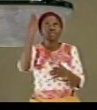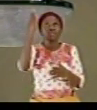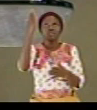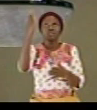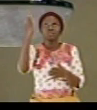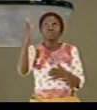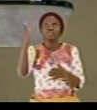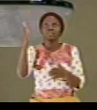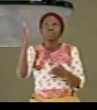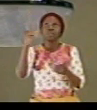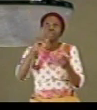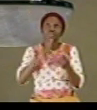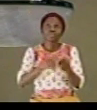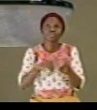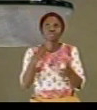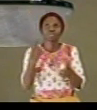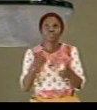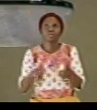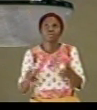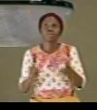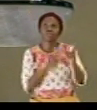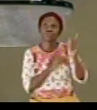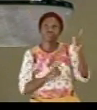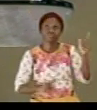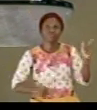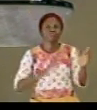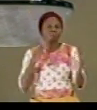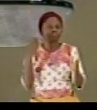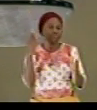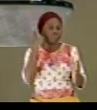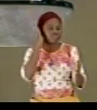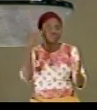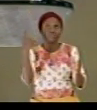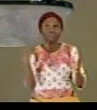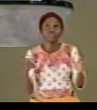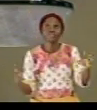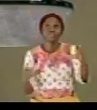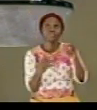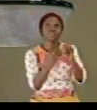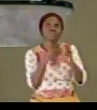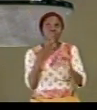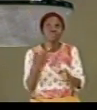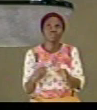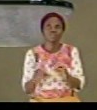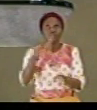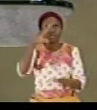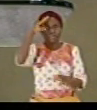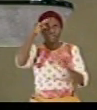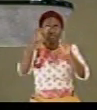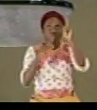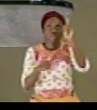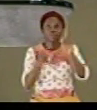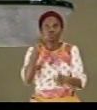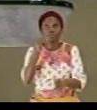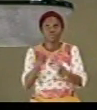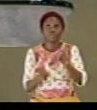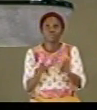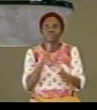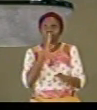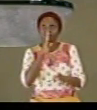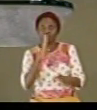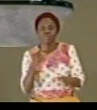thee. Unto the Lord shall the gathering of his people be. We